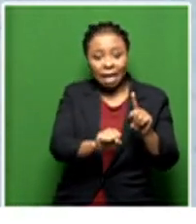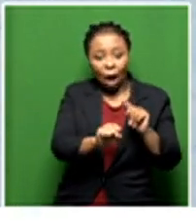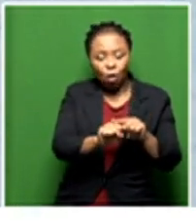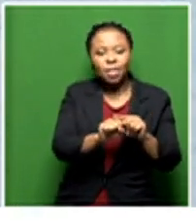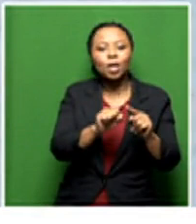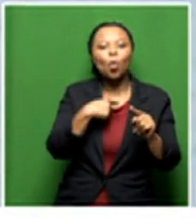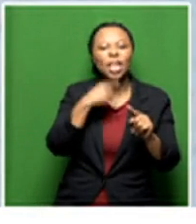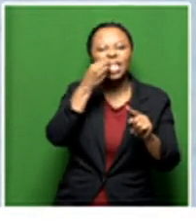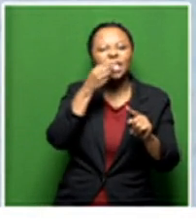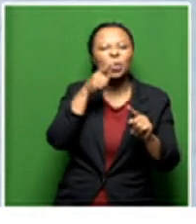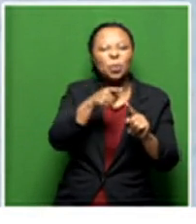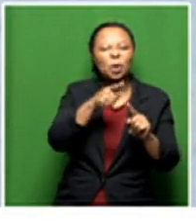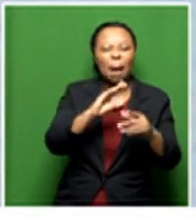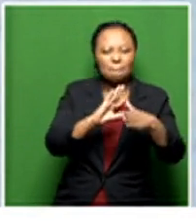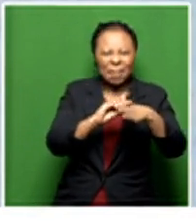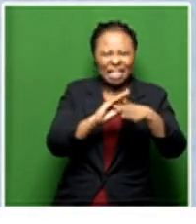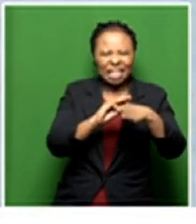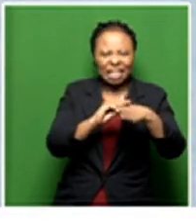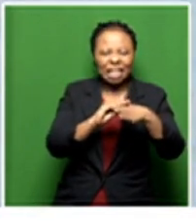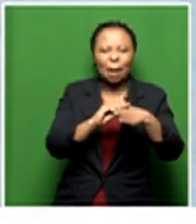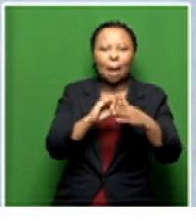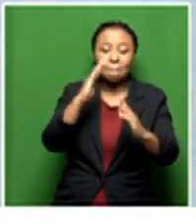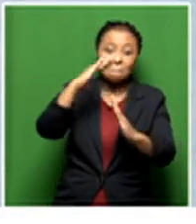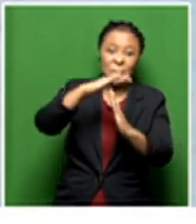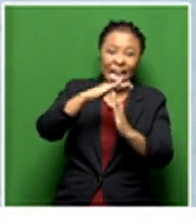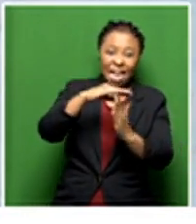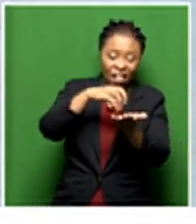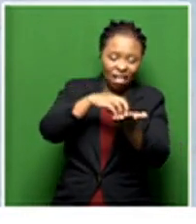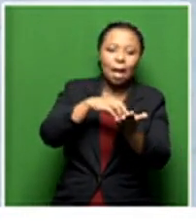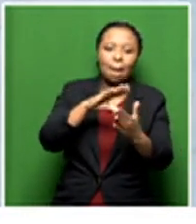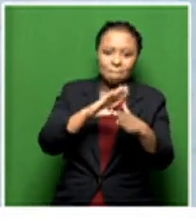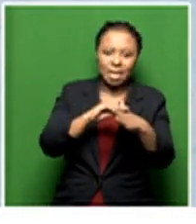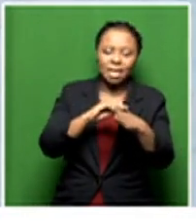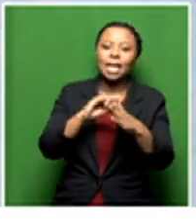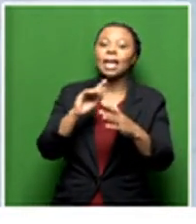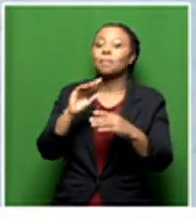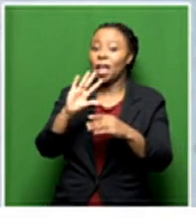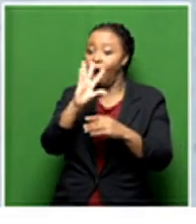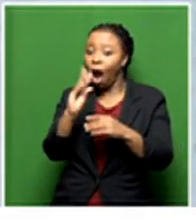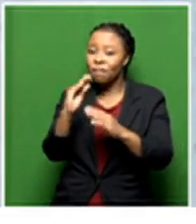meat eaters. Our main ingredient is meat. But if you go higher up in Africa,